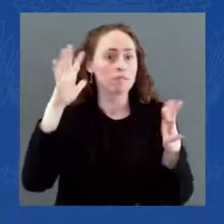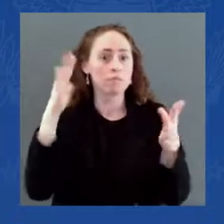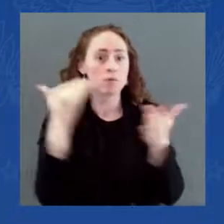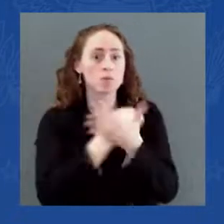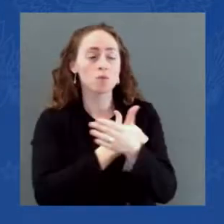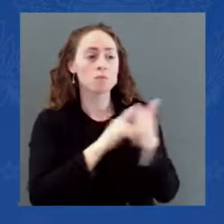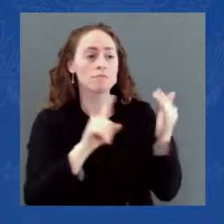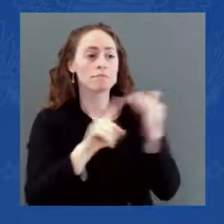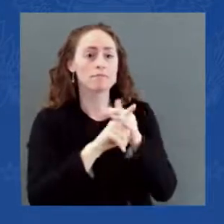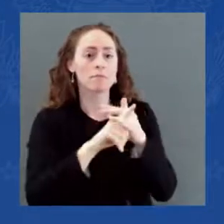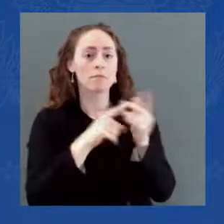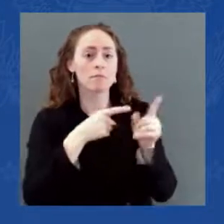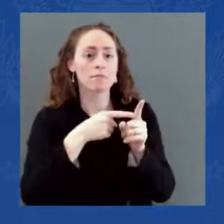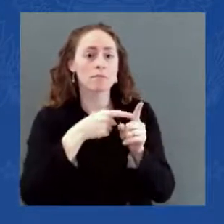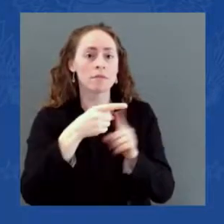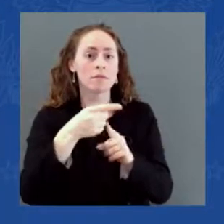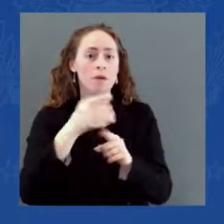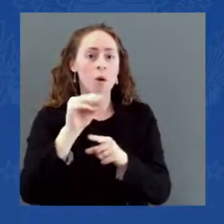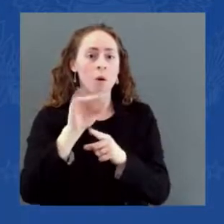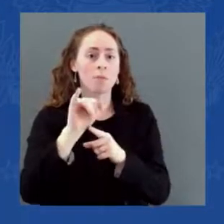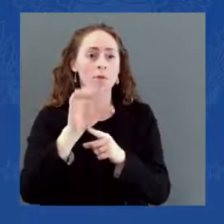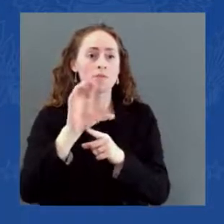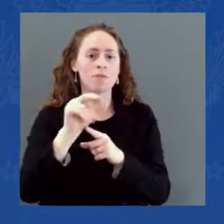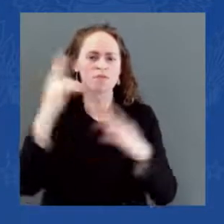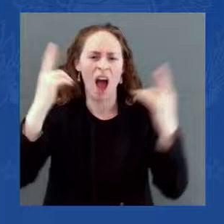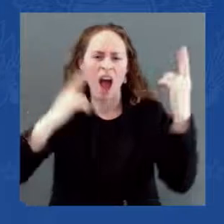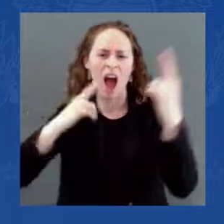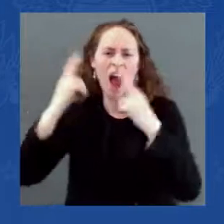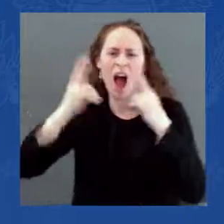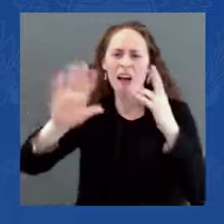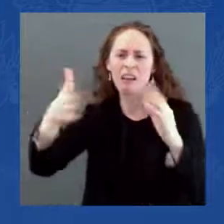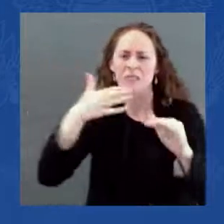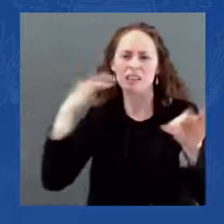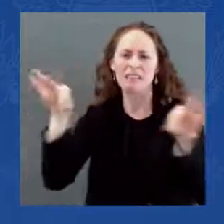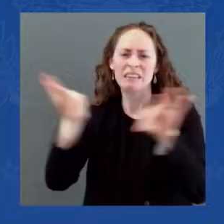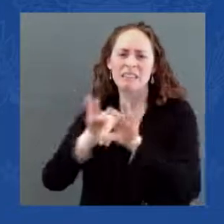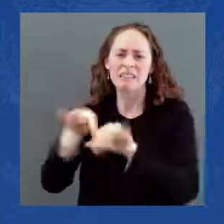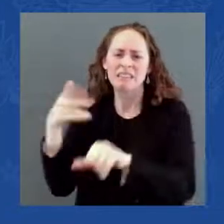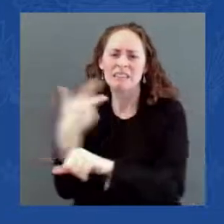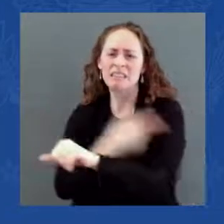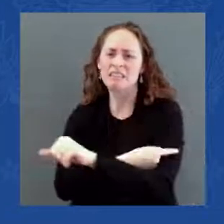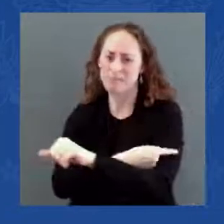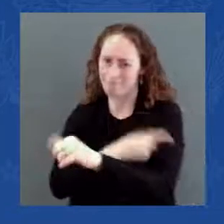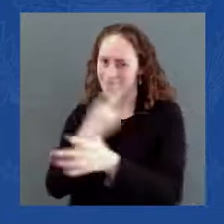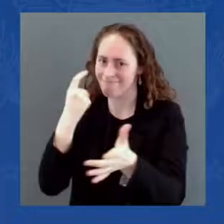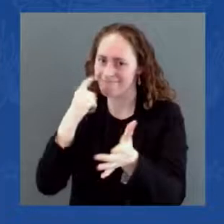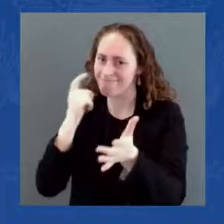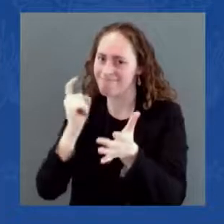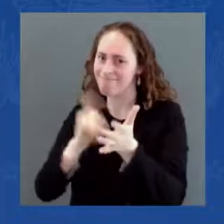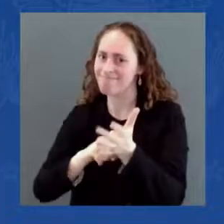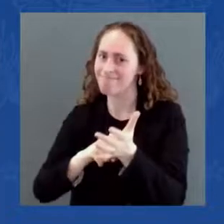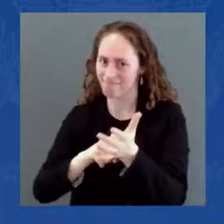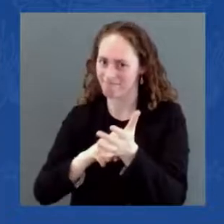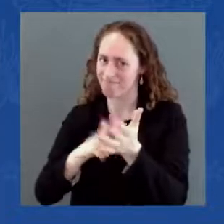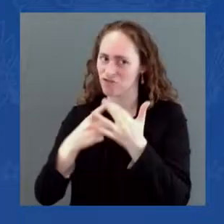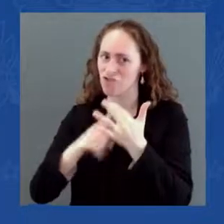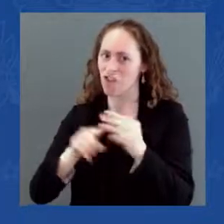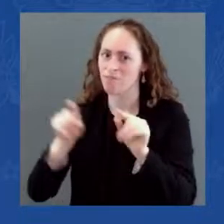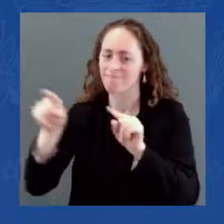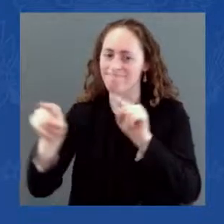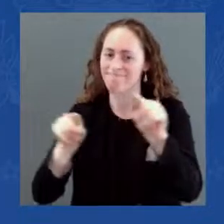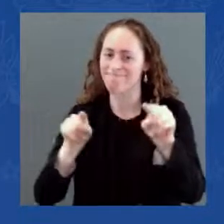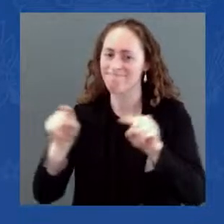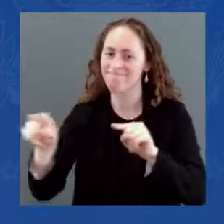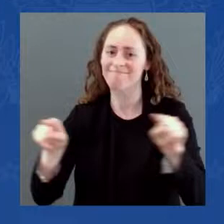But the second point is that launching new family vaccination clinics to make it easier for children, parents, and whole families to get vaccinated in